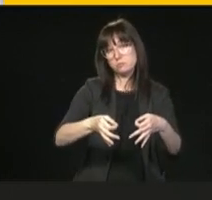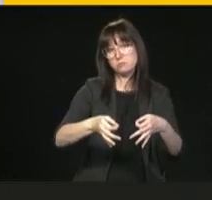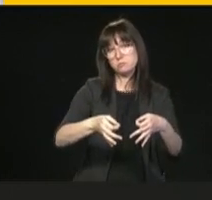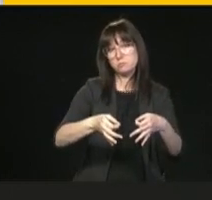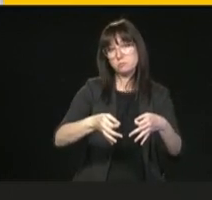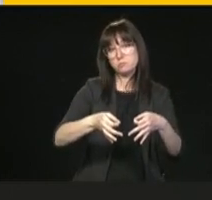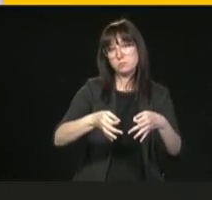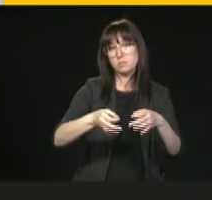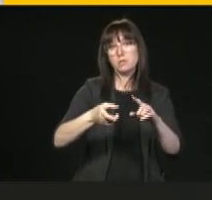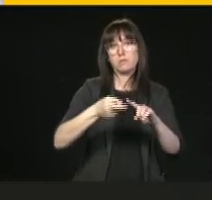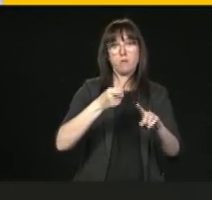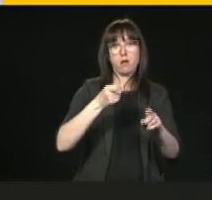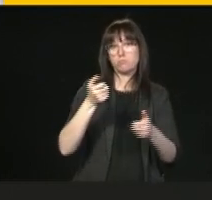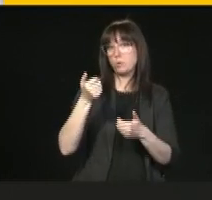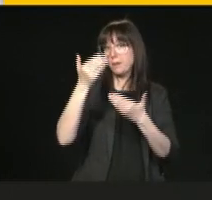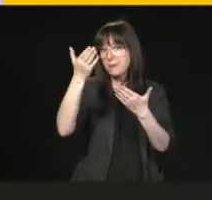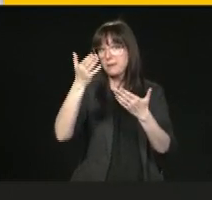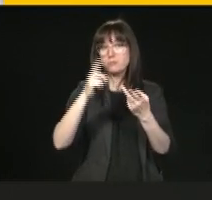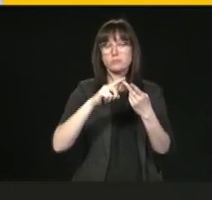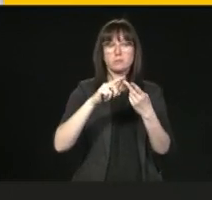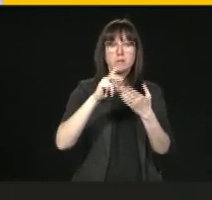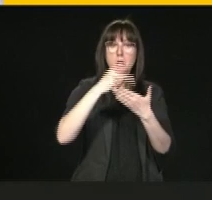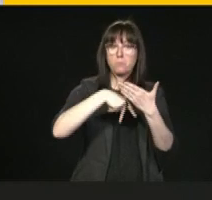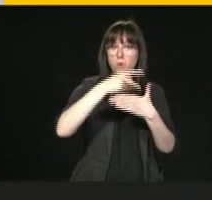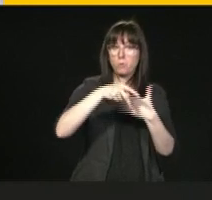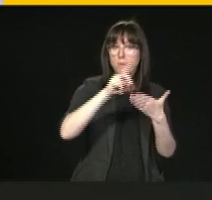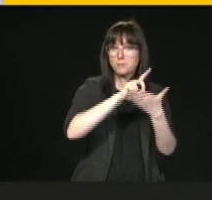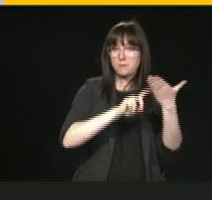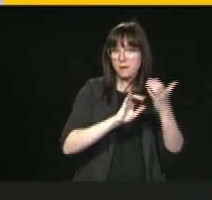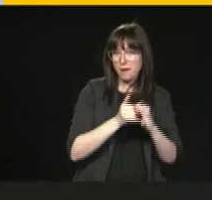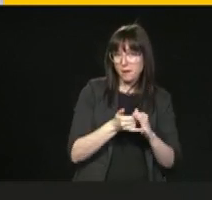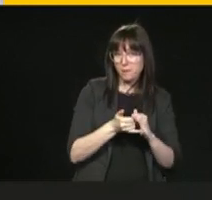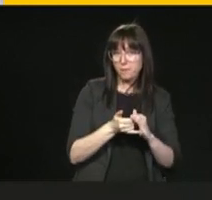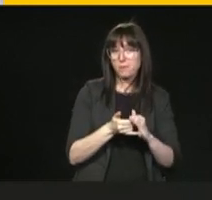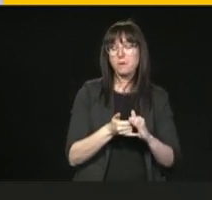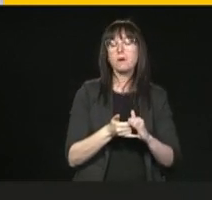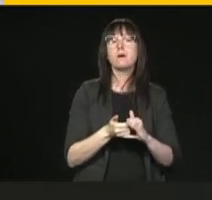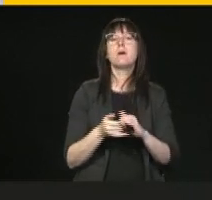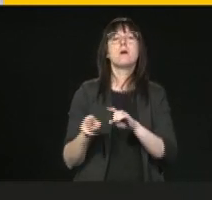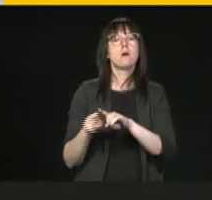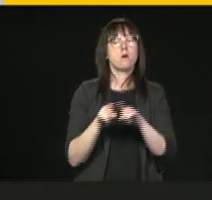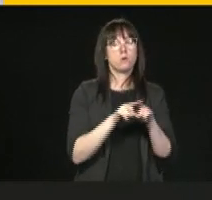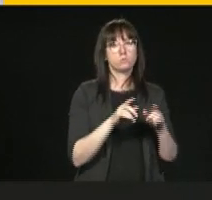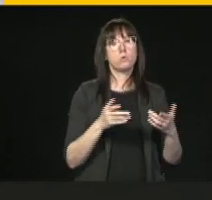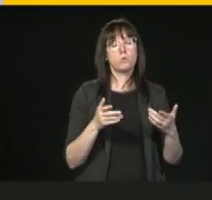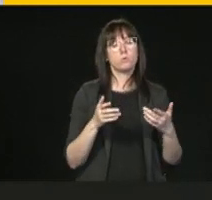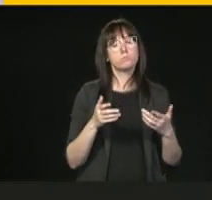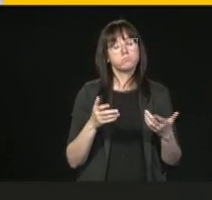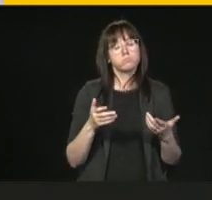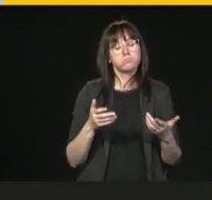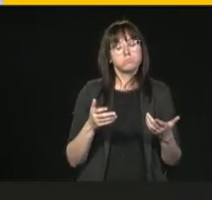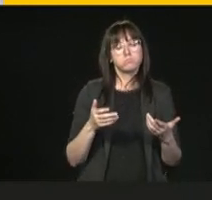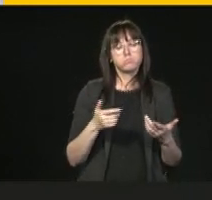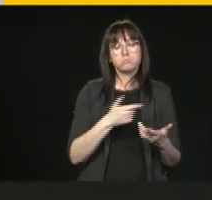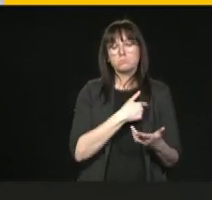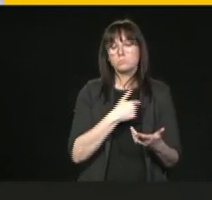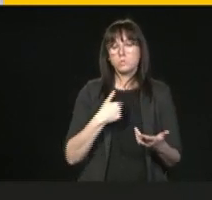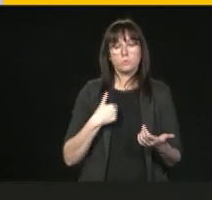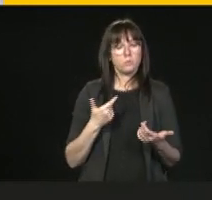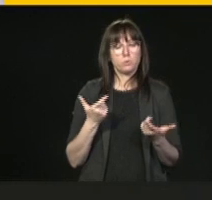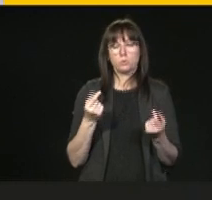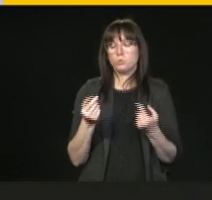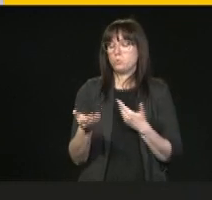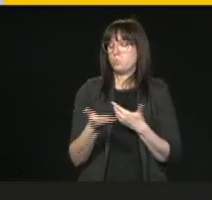to the design of the program, but we can tell you that we will do whatever is necessary to help